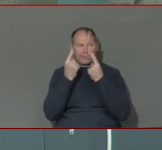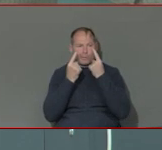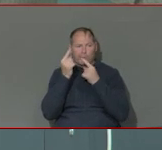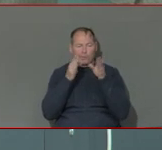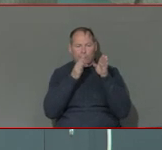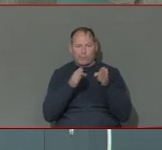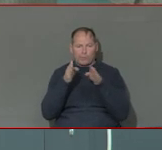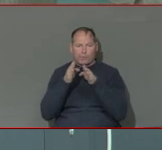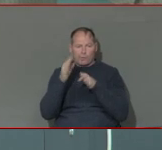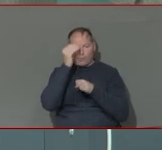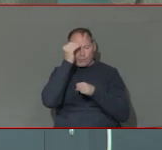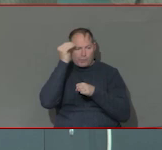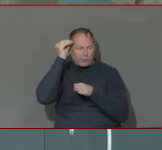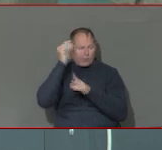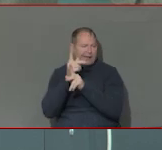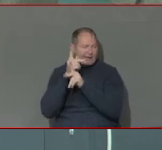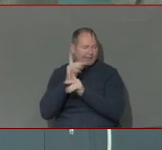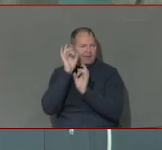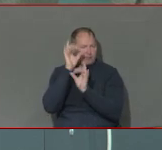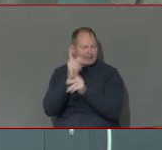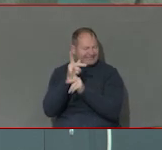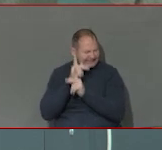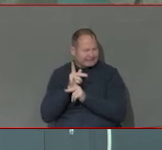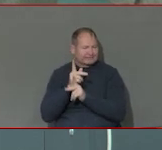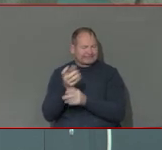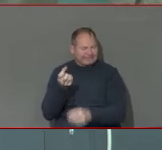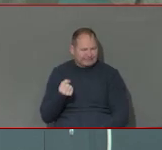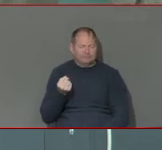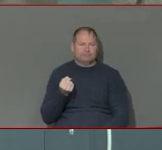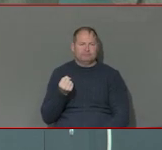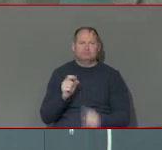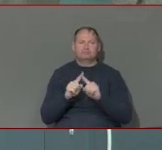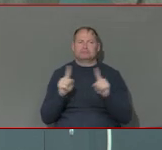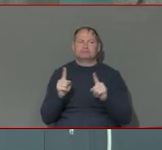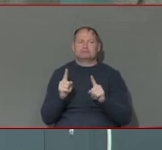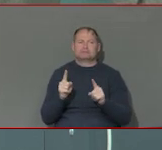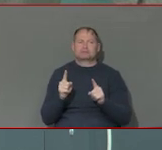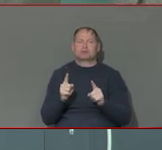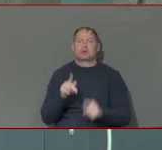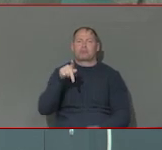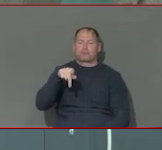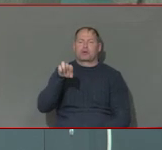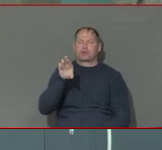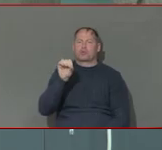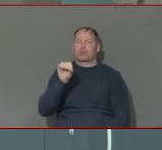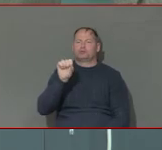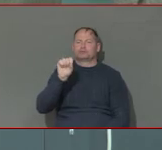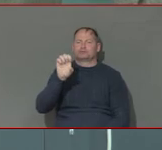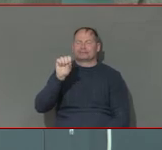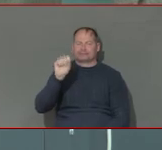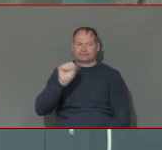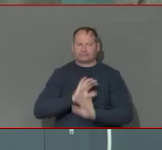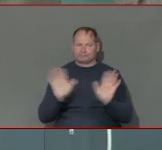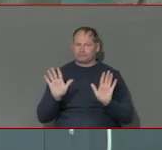and store information. But we cannot just say to process. Ne? It allows us